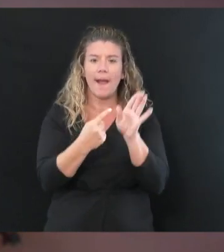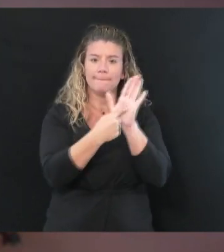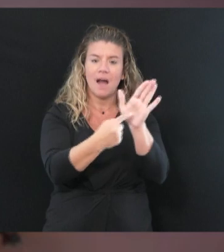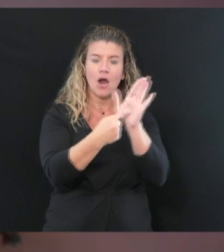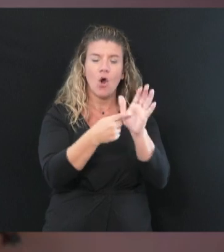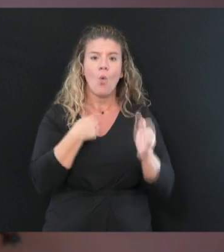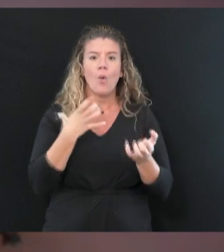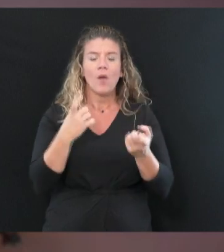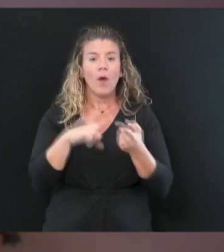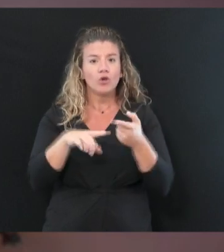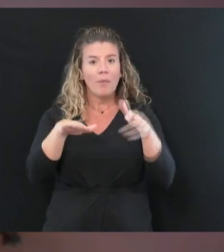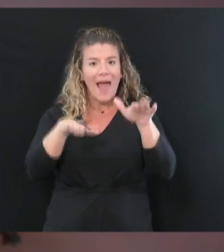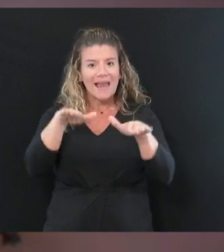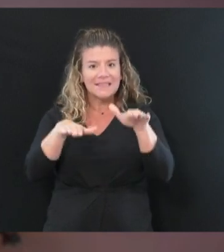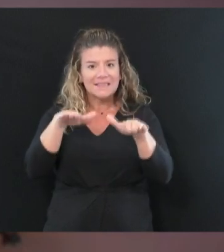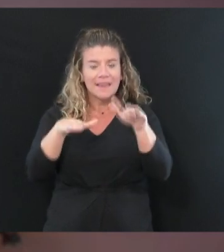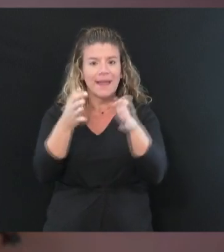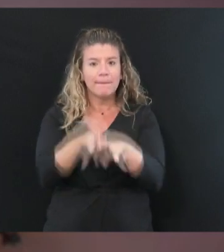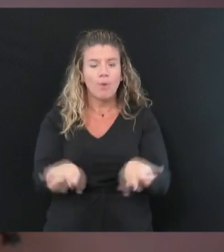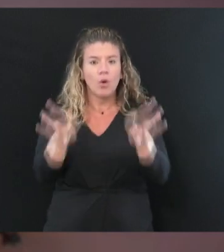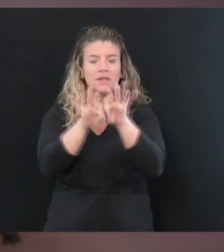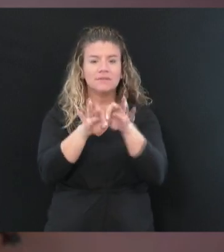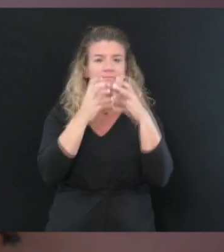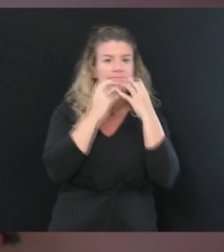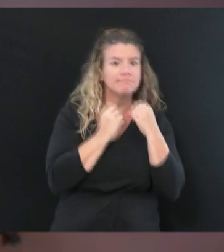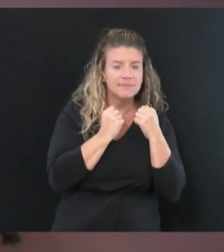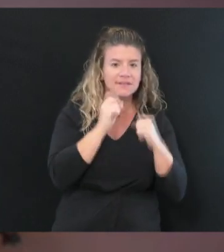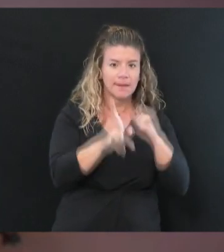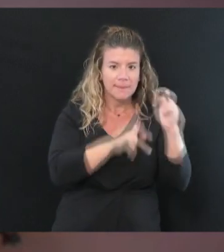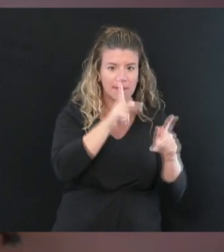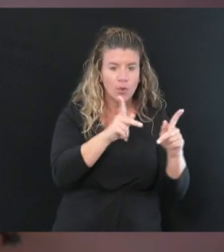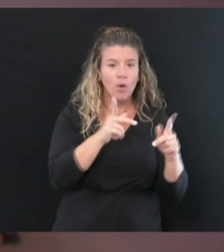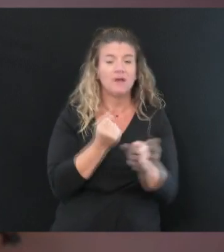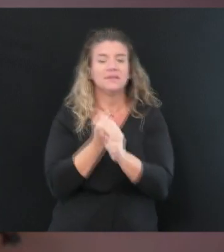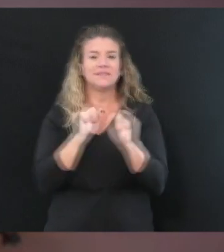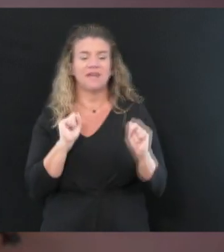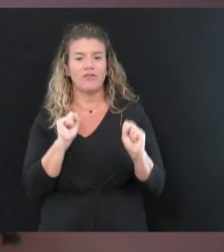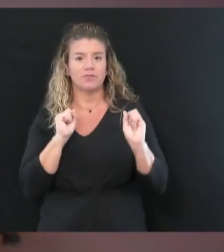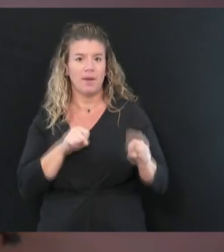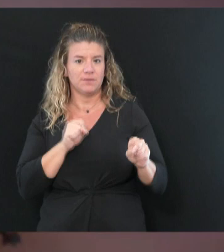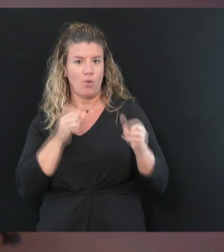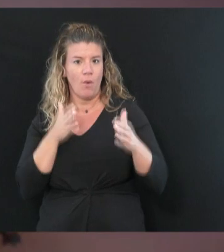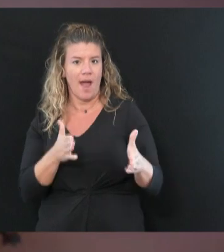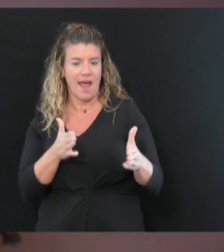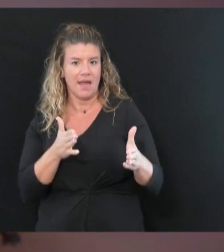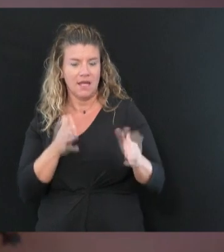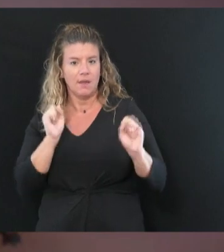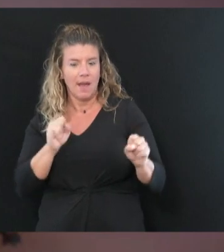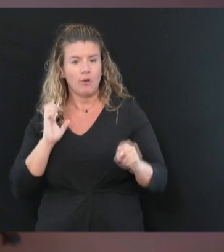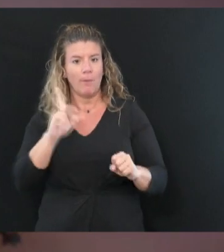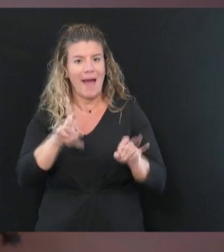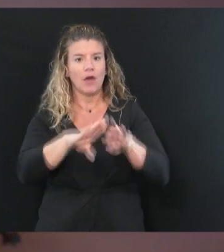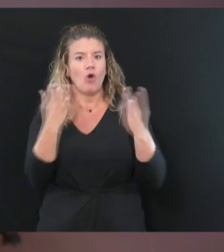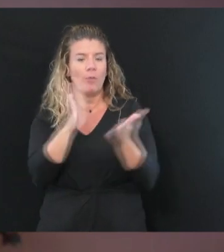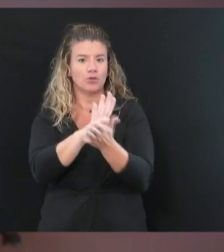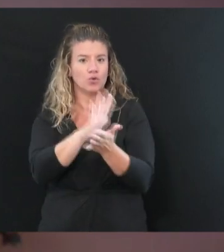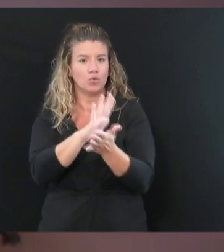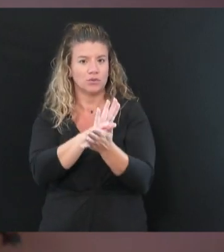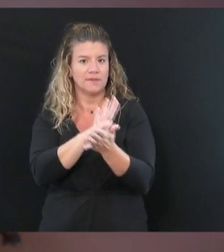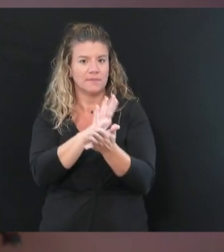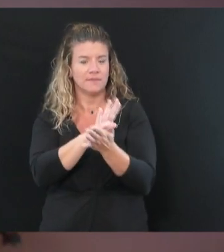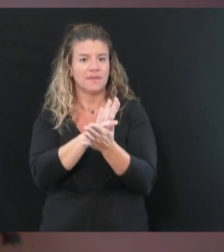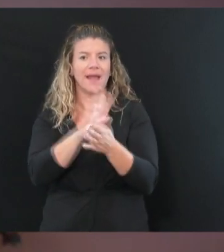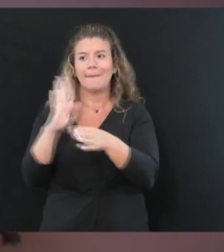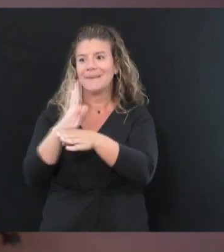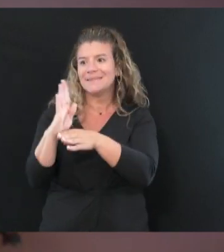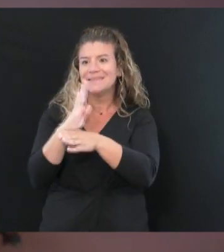people, most important, with the safest environment to open the schools and